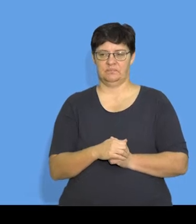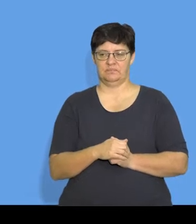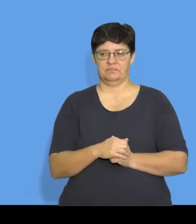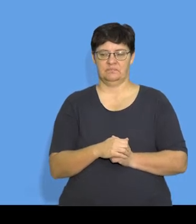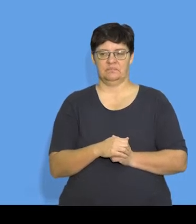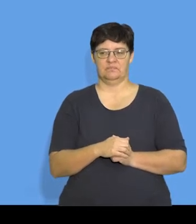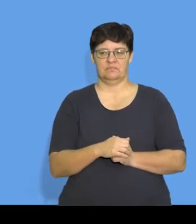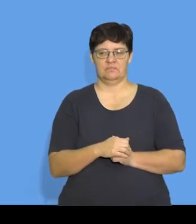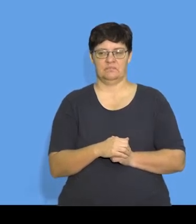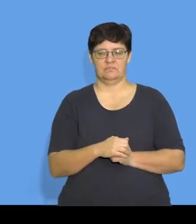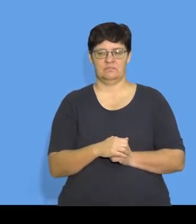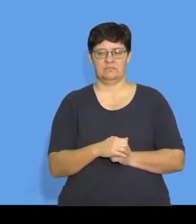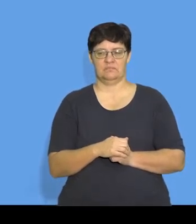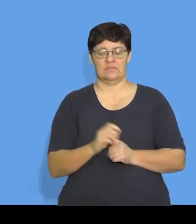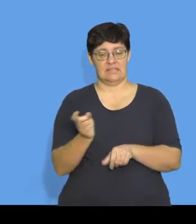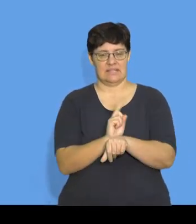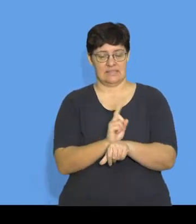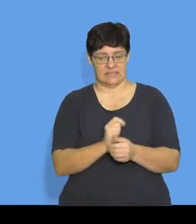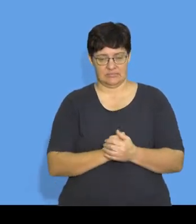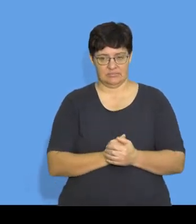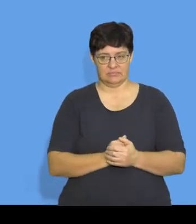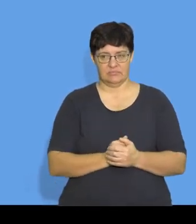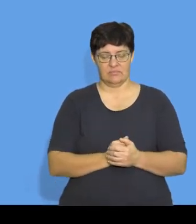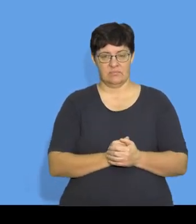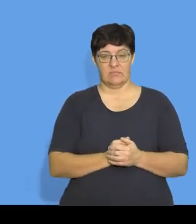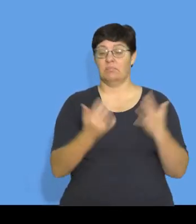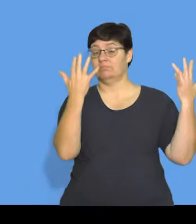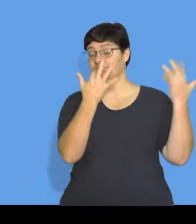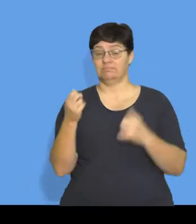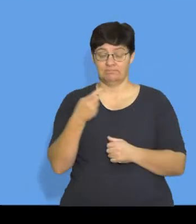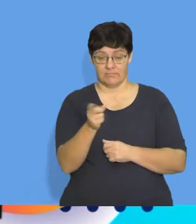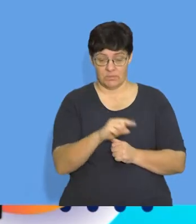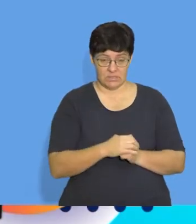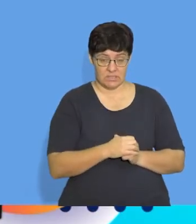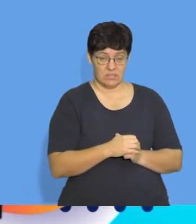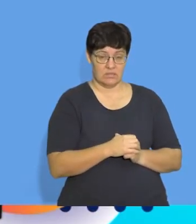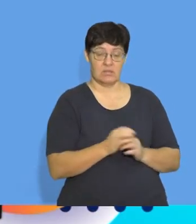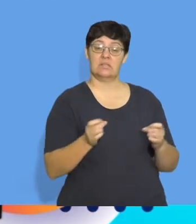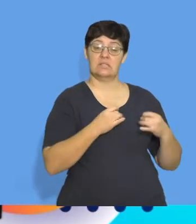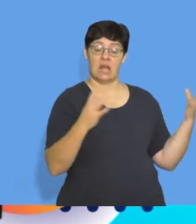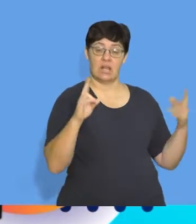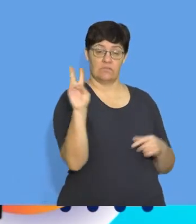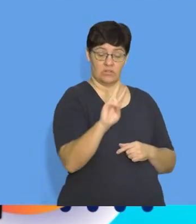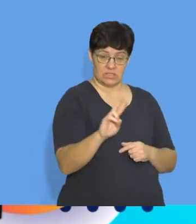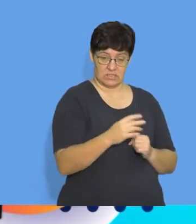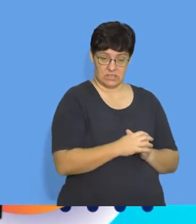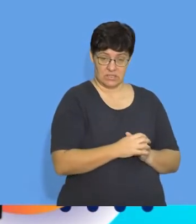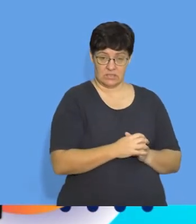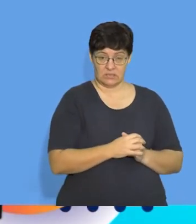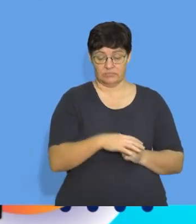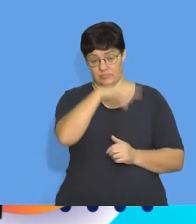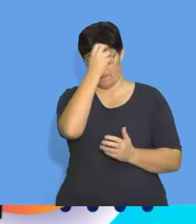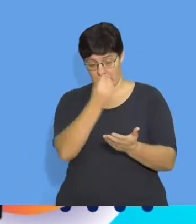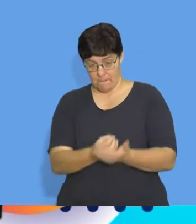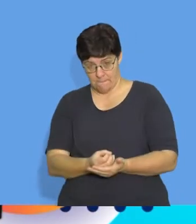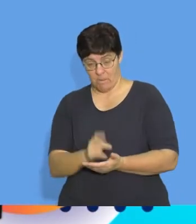So, seconds. So what I've worked out now is I know initial velocity, I know the velocity it hits the ground